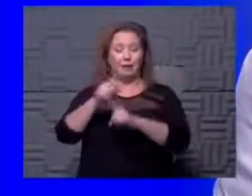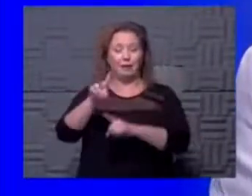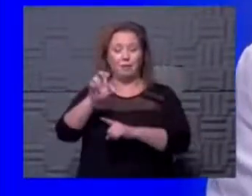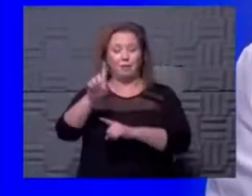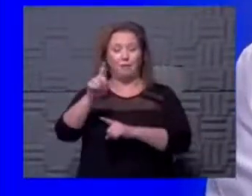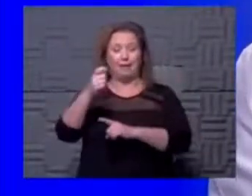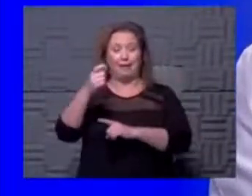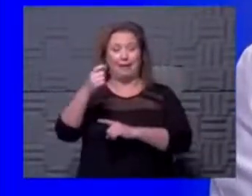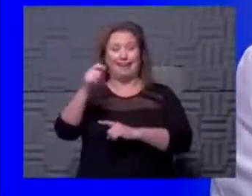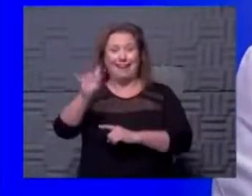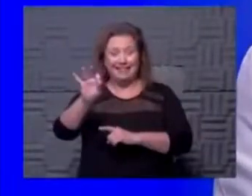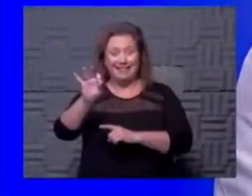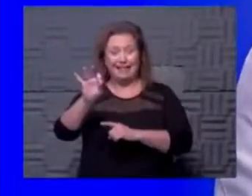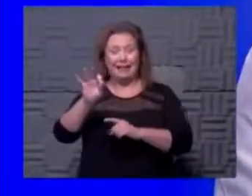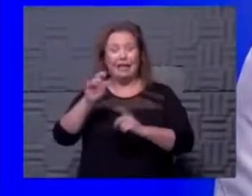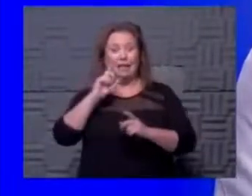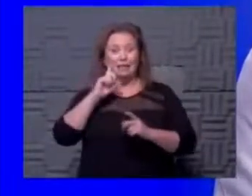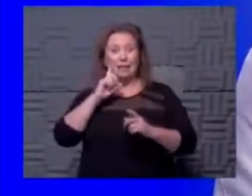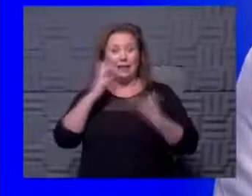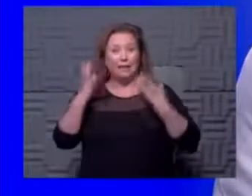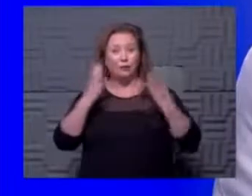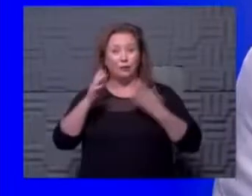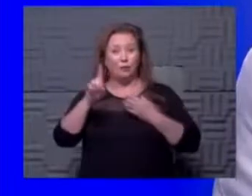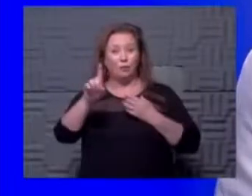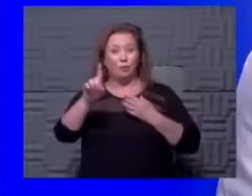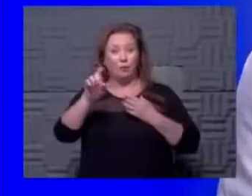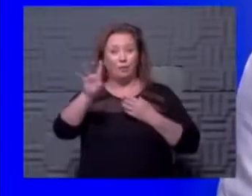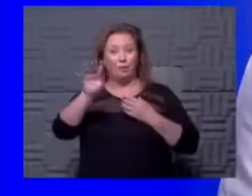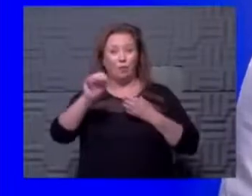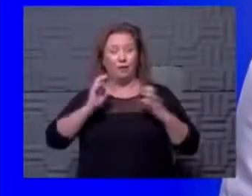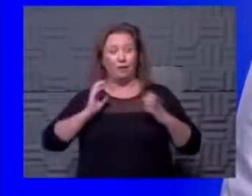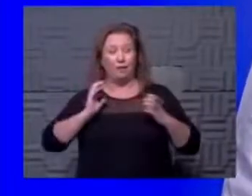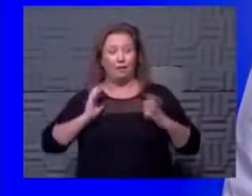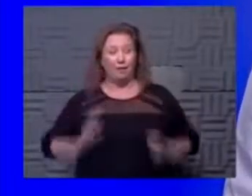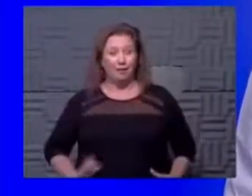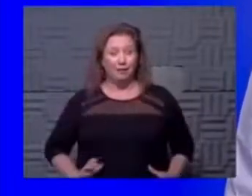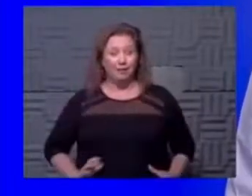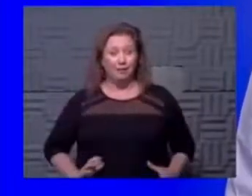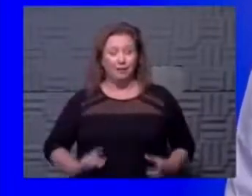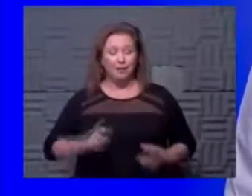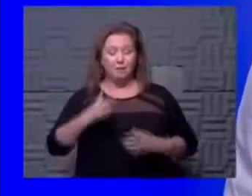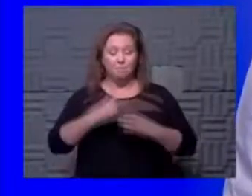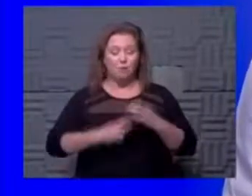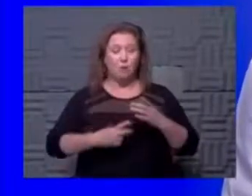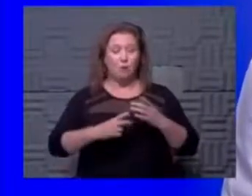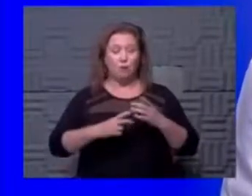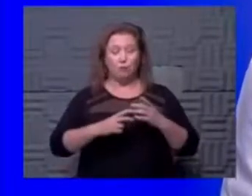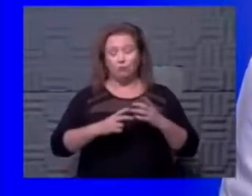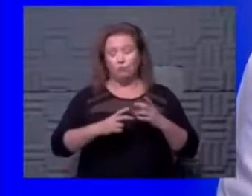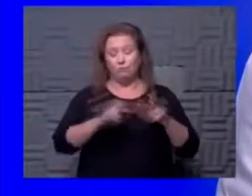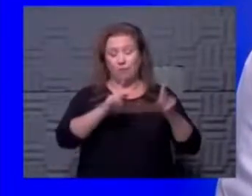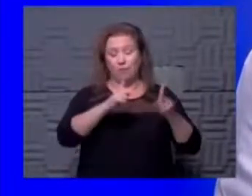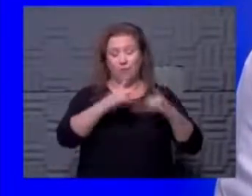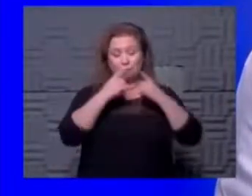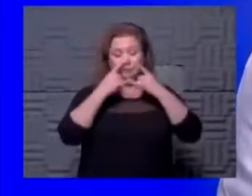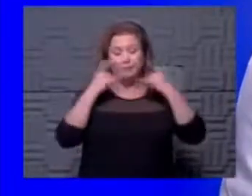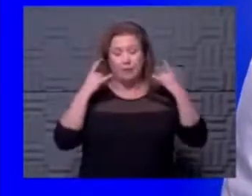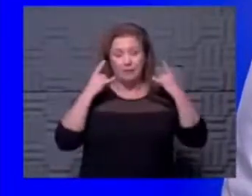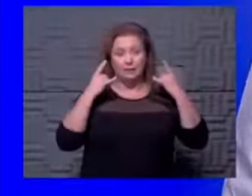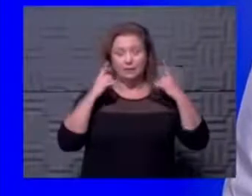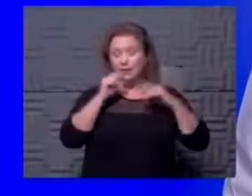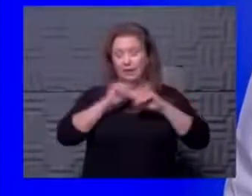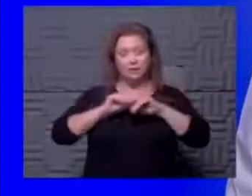COVID-19, out of 140 clients where both parties were wearing the mask, there wasn't spread of the disease that was